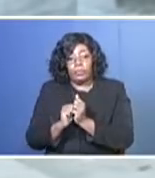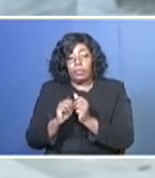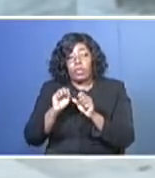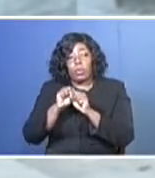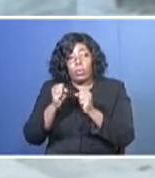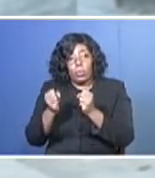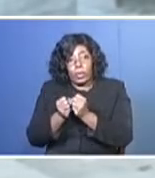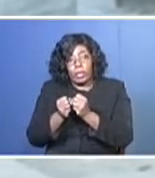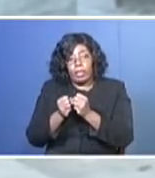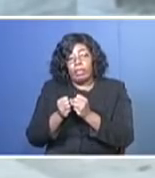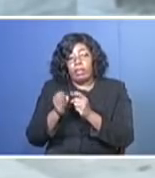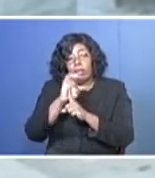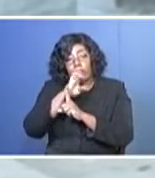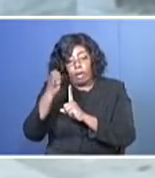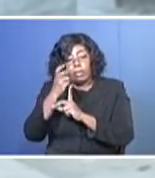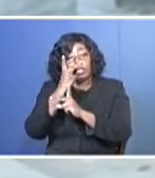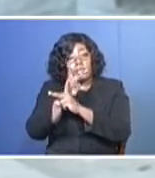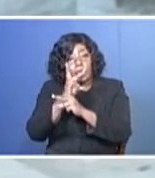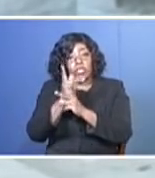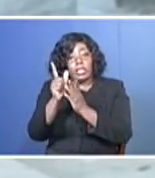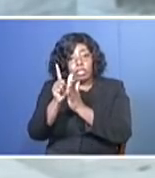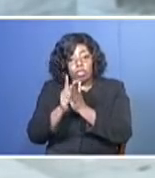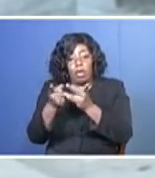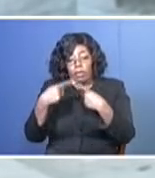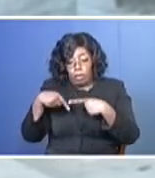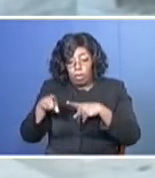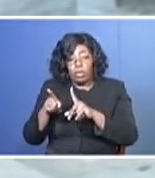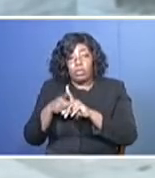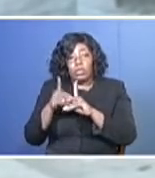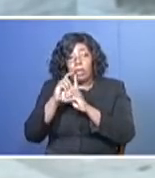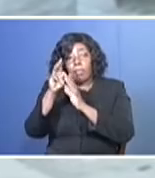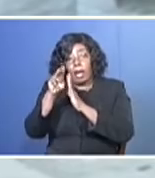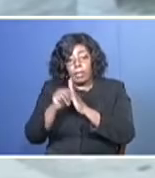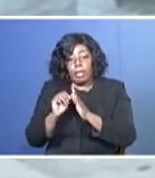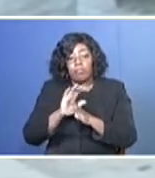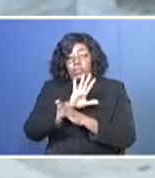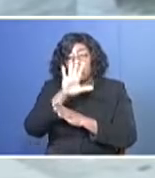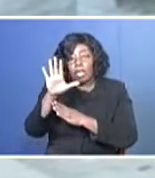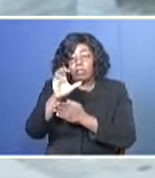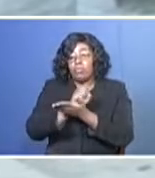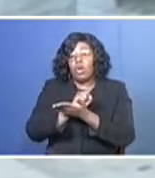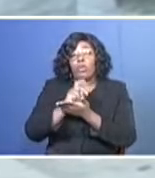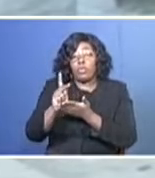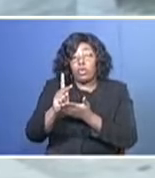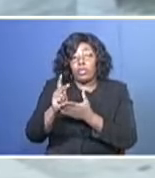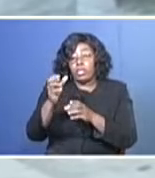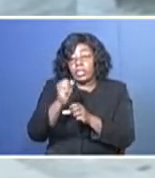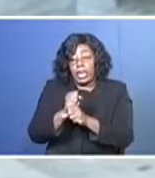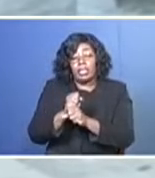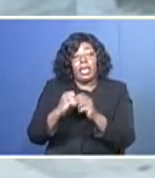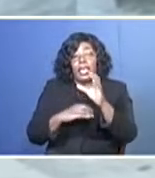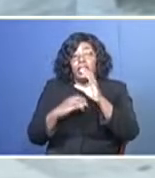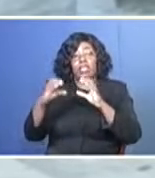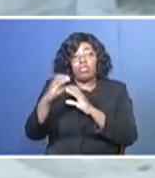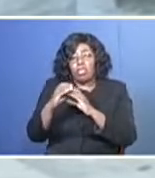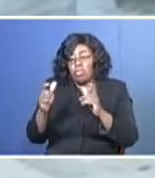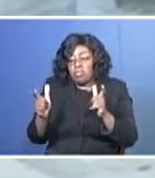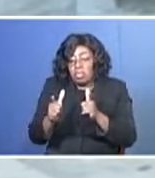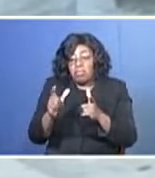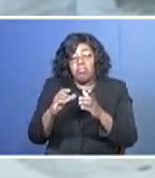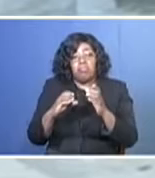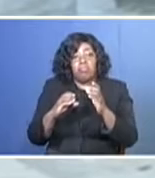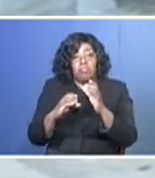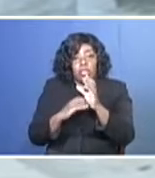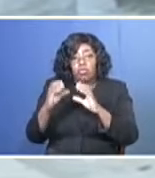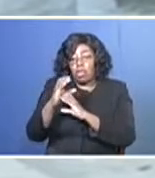planning and protection legislation, you have to come to the department now to get clearance to do any large construction or any medium-sized construction, especially if